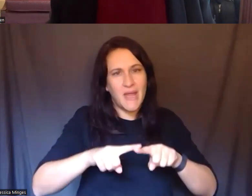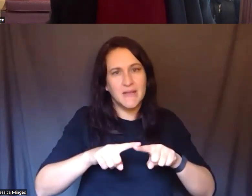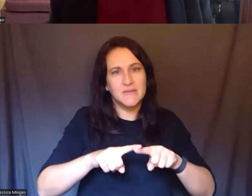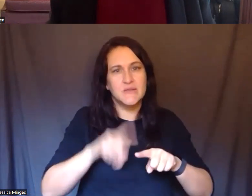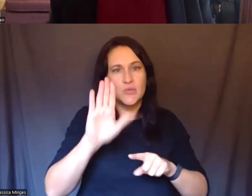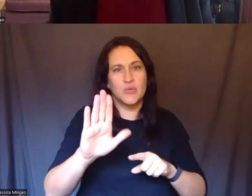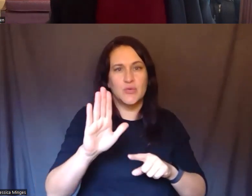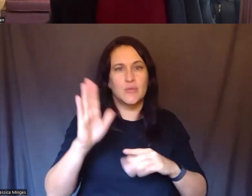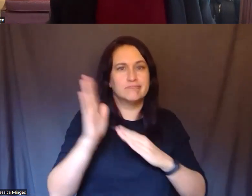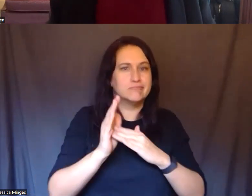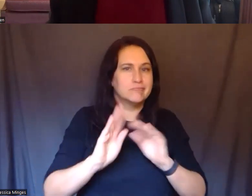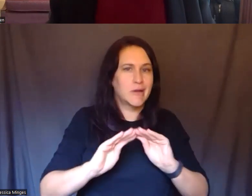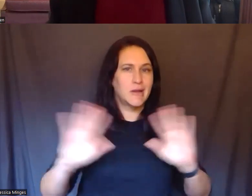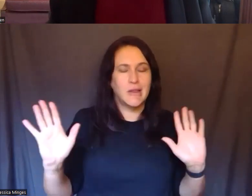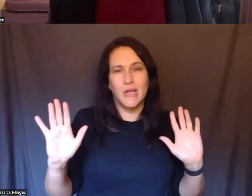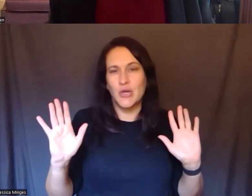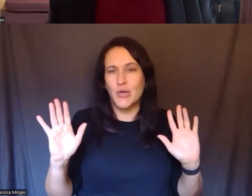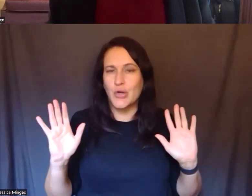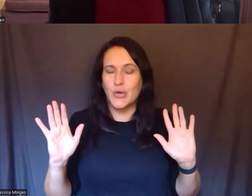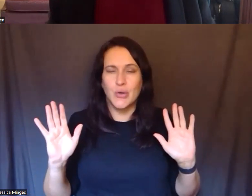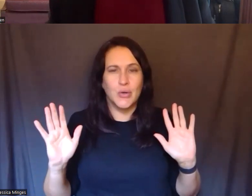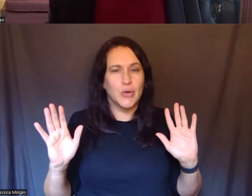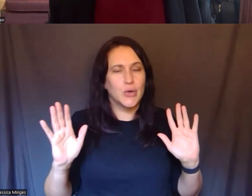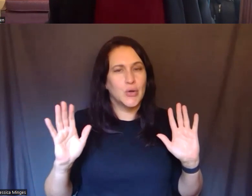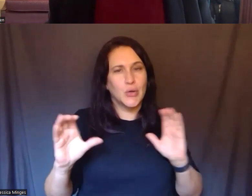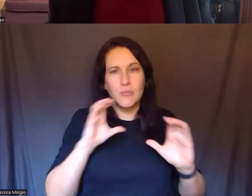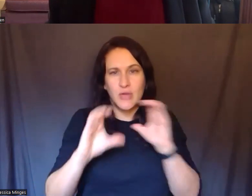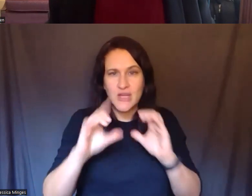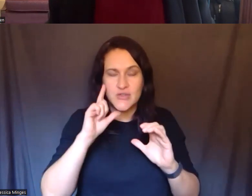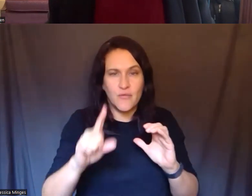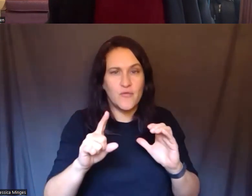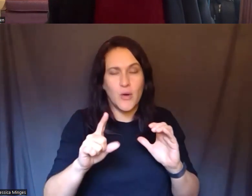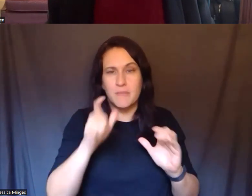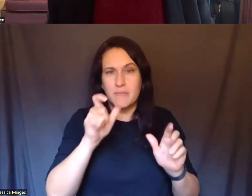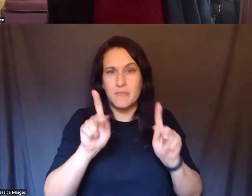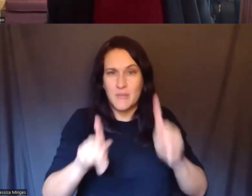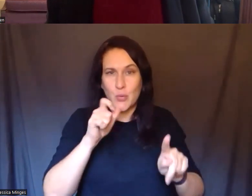clearest method of communication for those that can read captions is